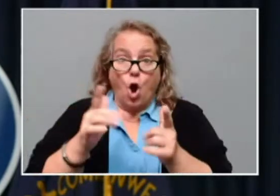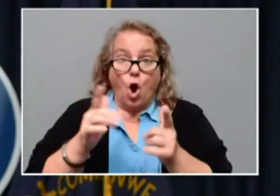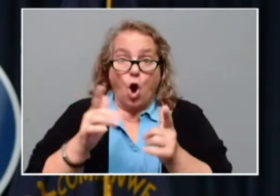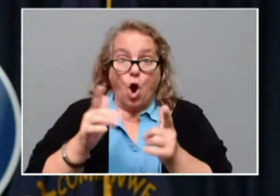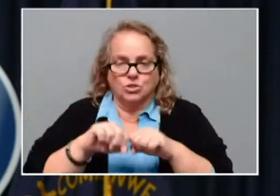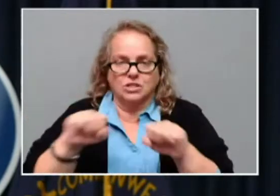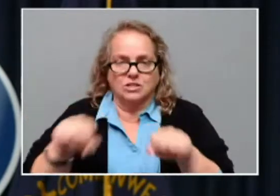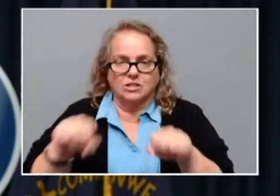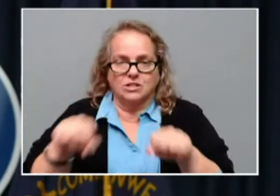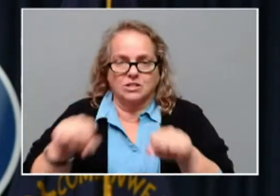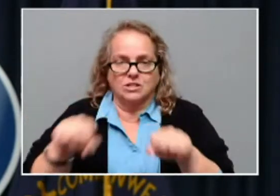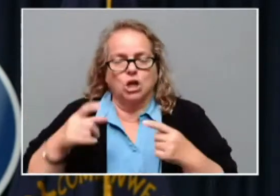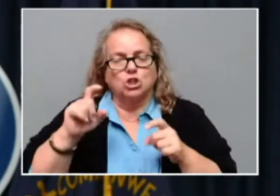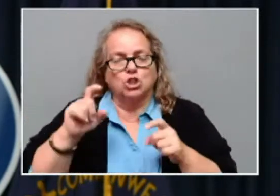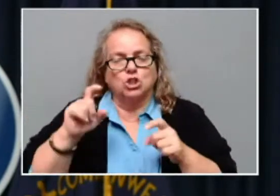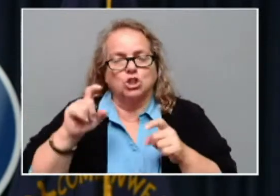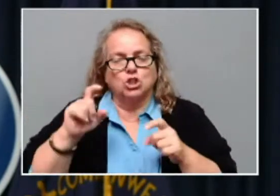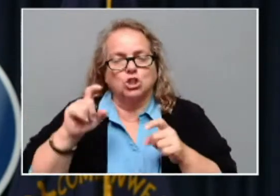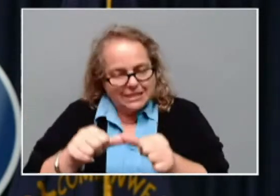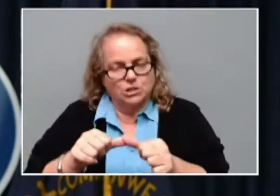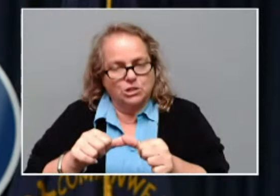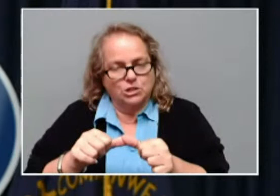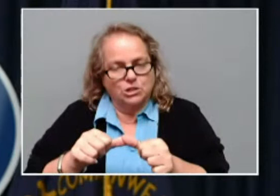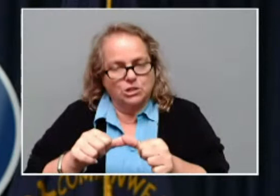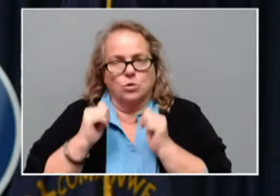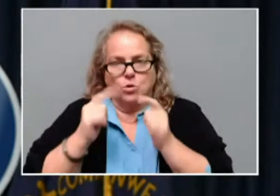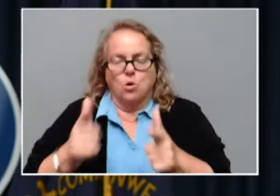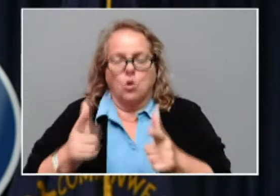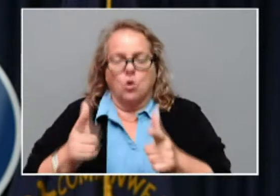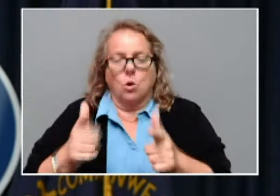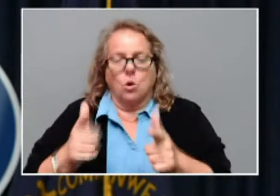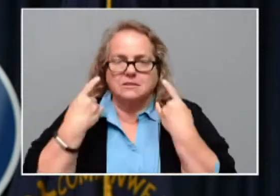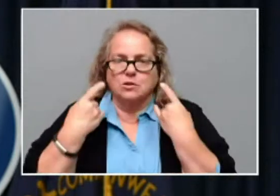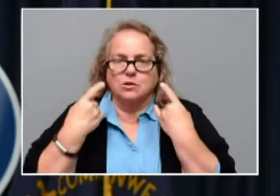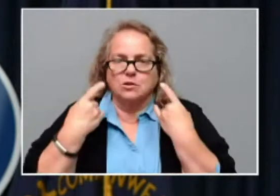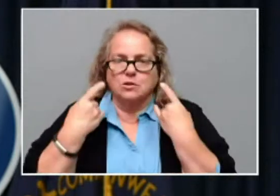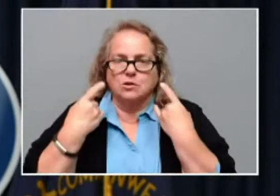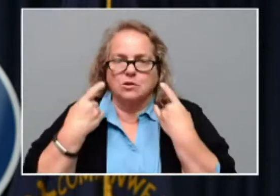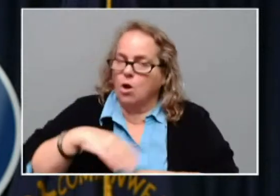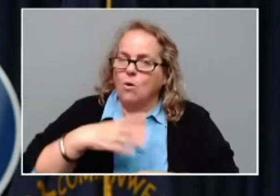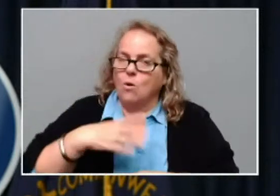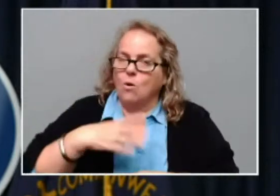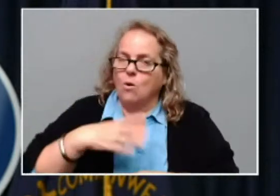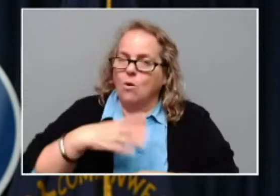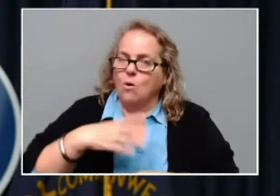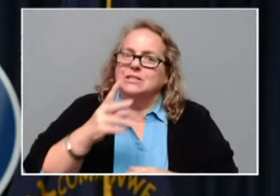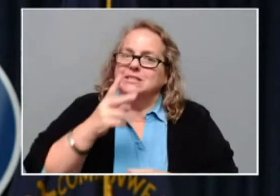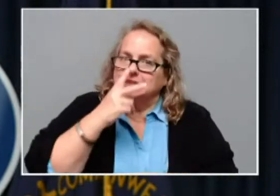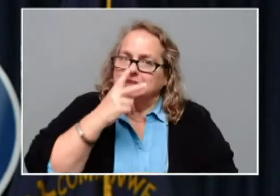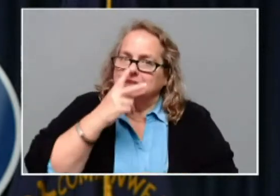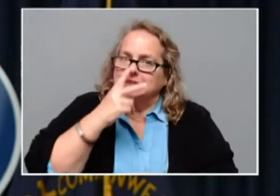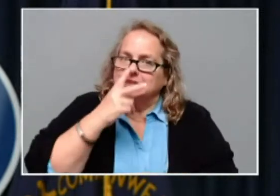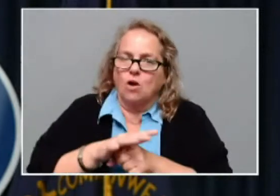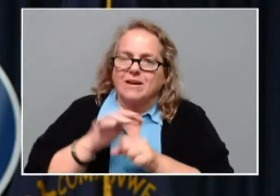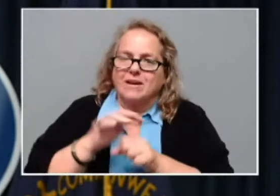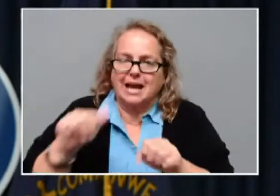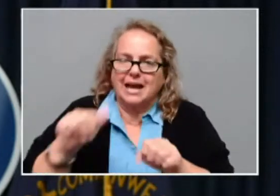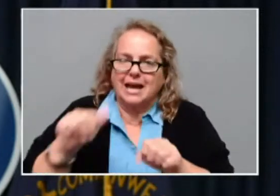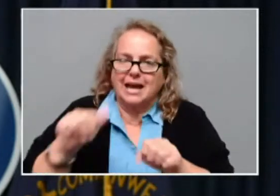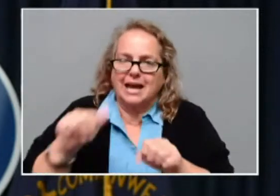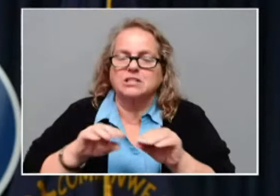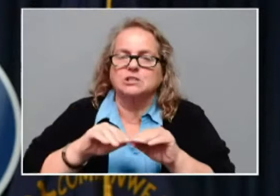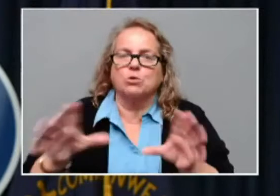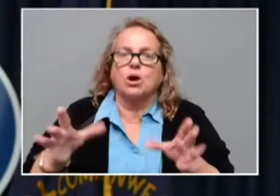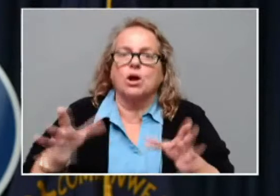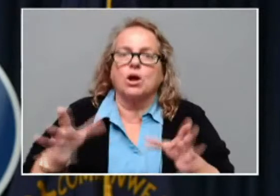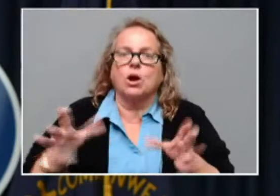masking because now we know and we've seen that COVID can spread and spread quickly through schools. It